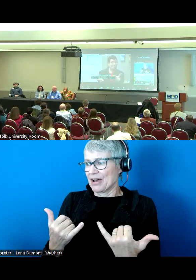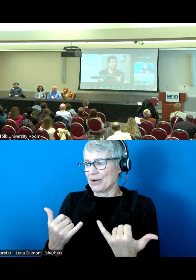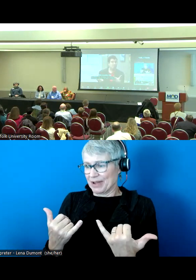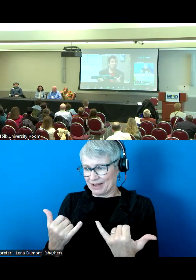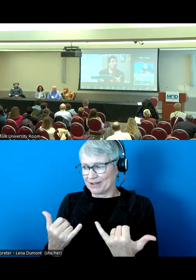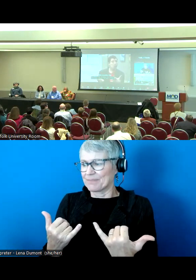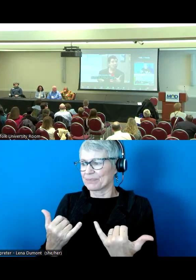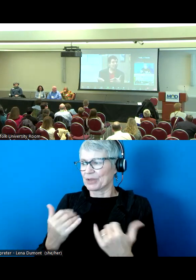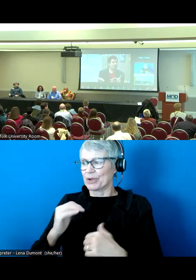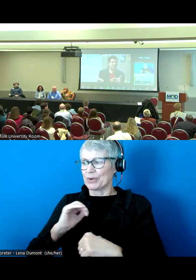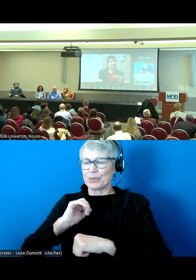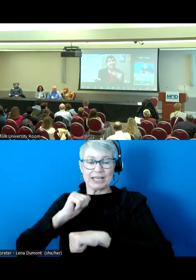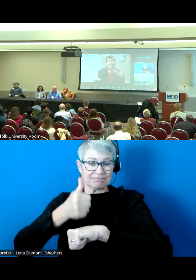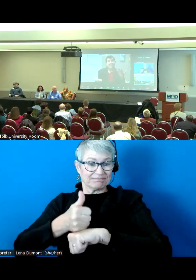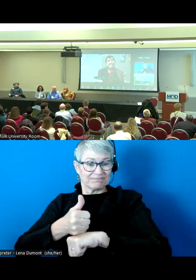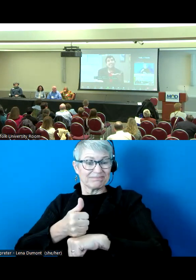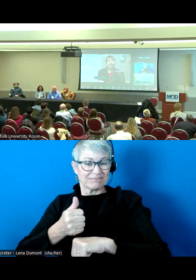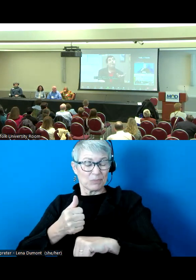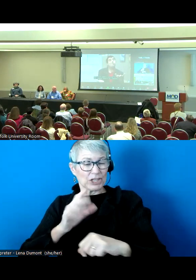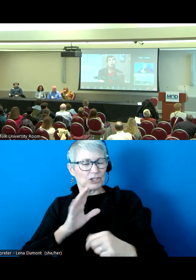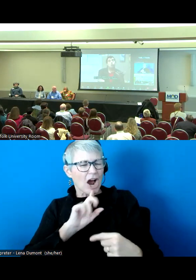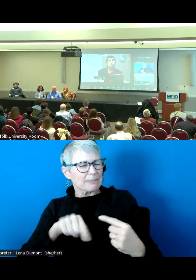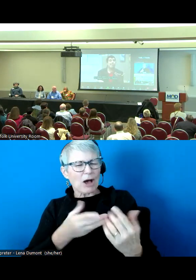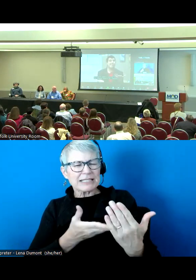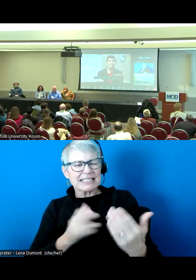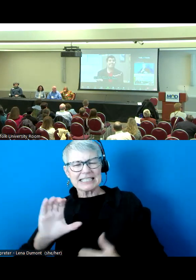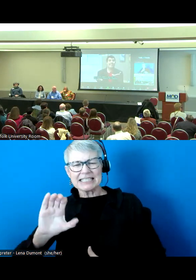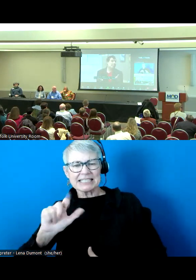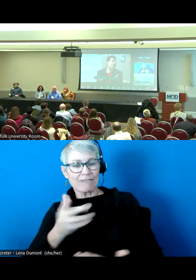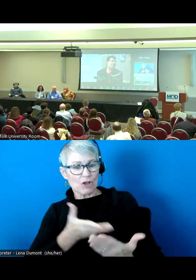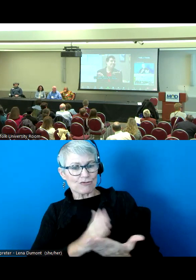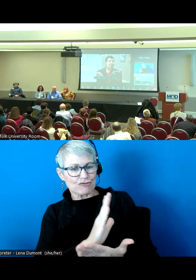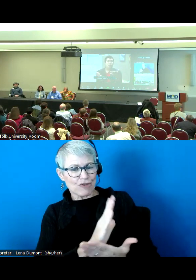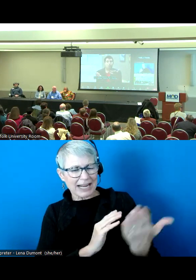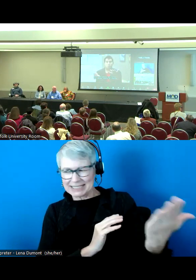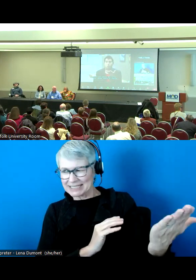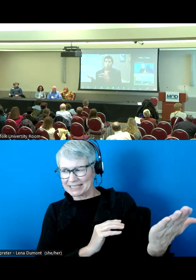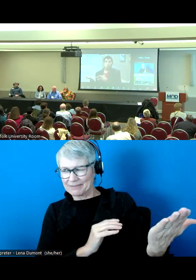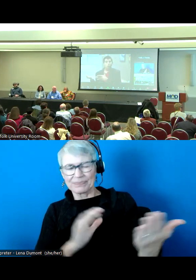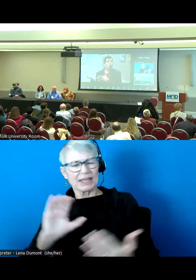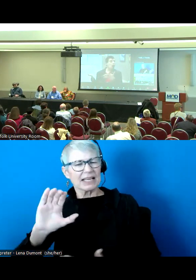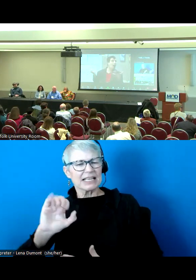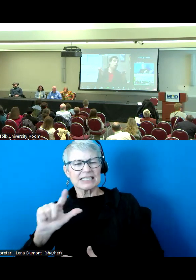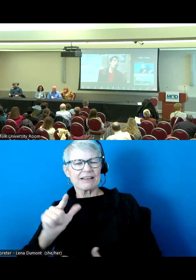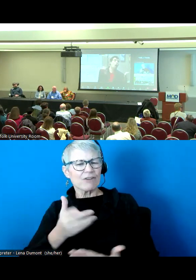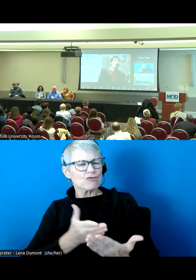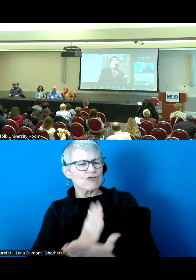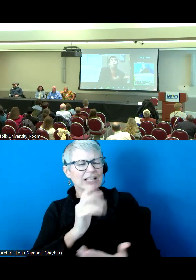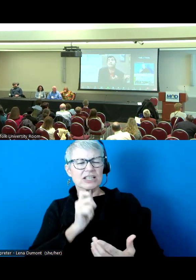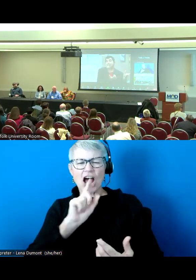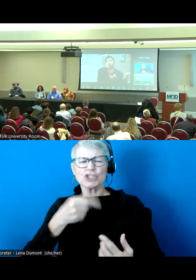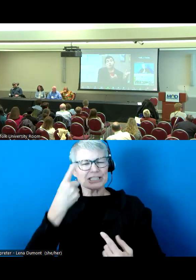civil rights, it's not about me. It's not about Laura